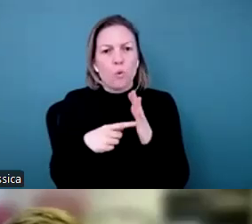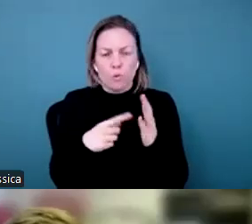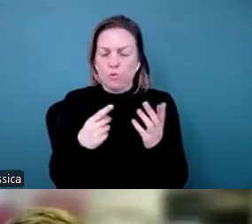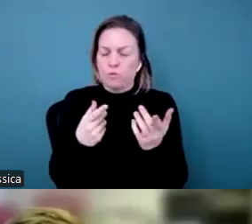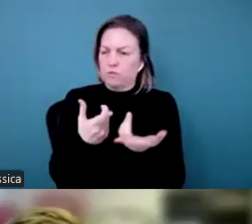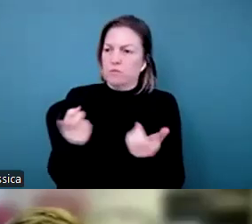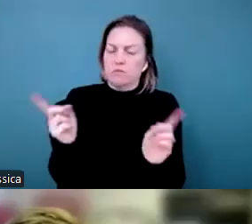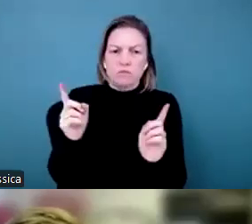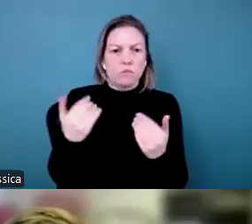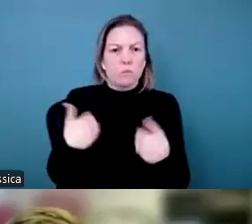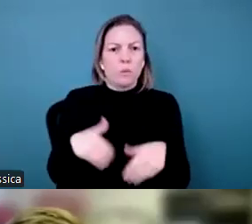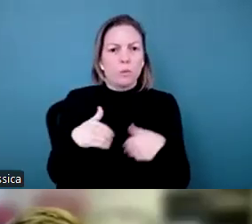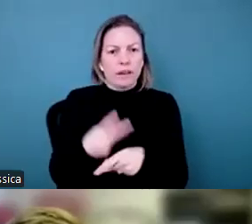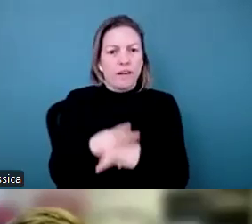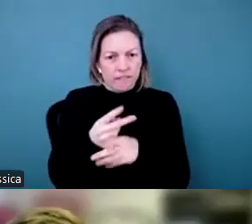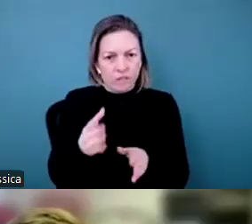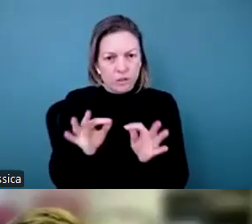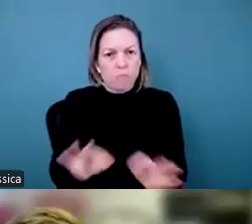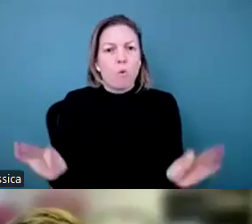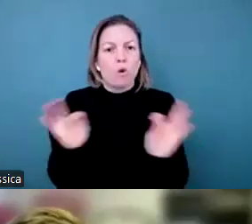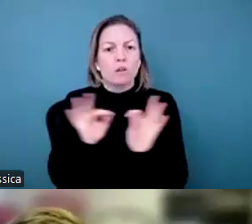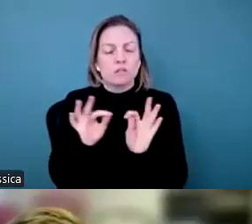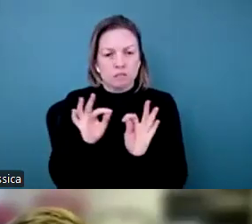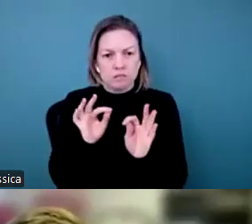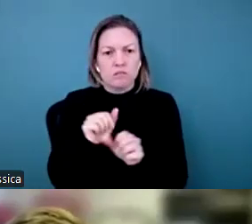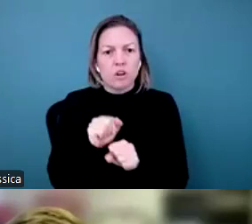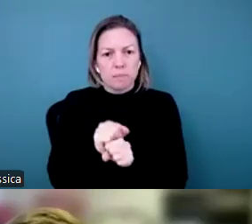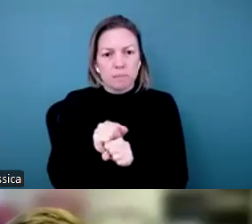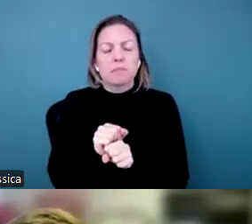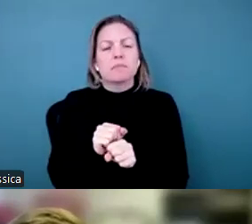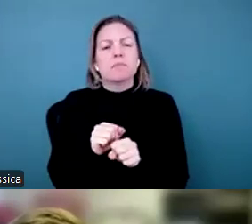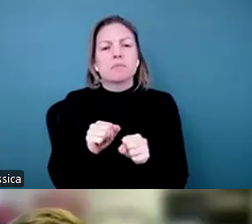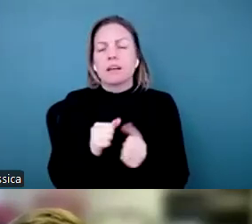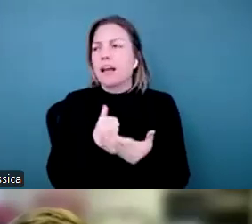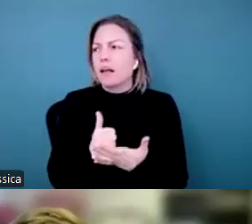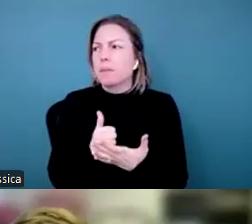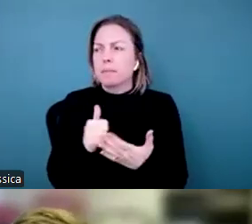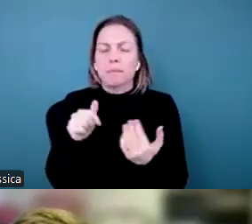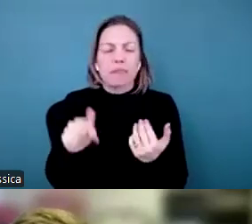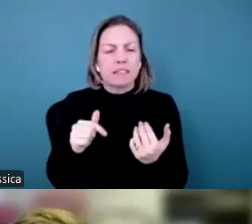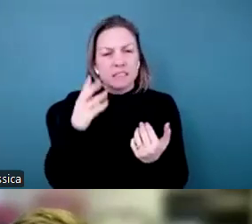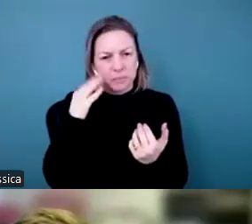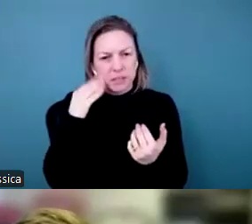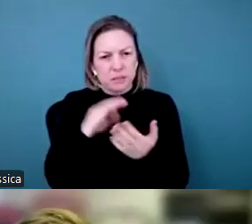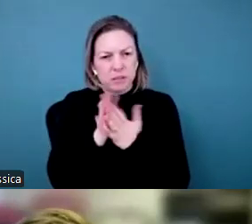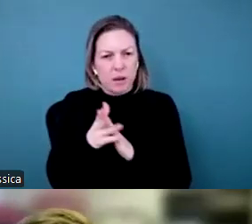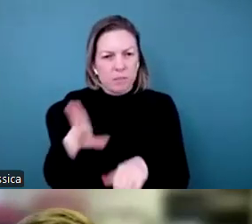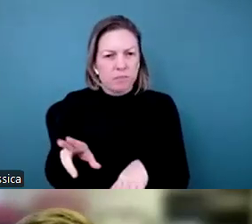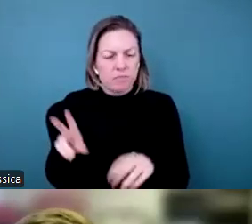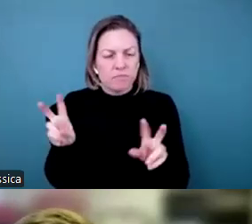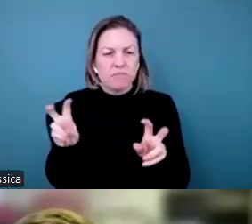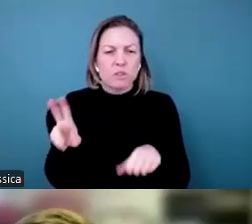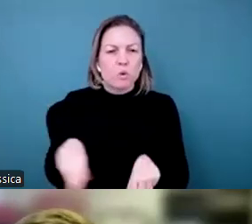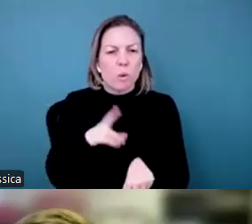and frankly, for helping to normalize this journey that so many are on, and so many people